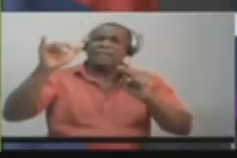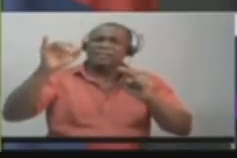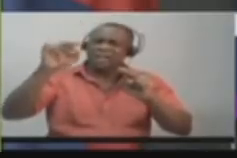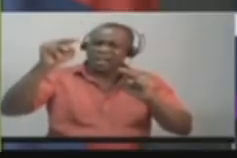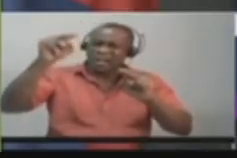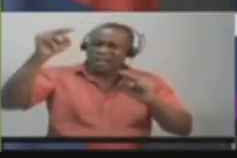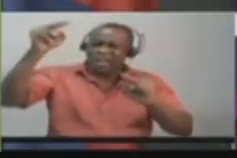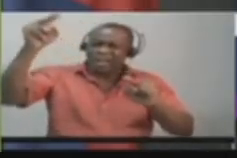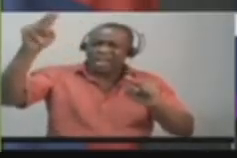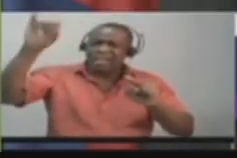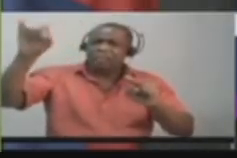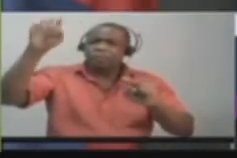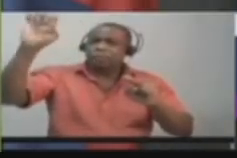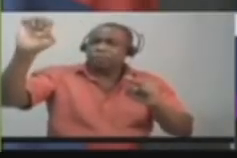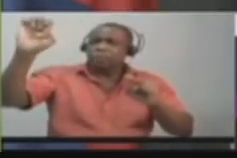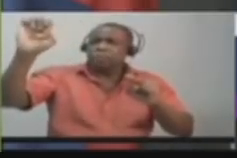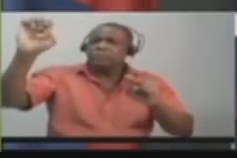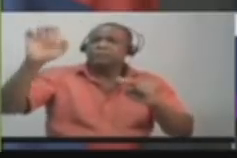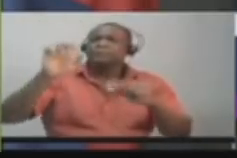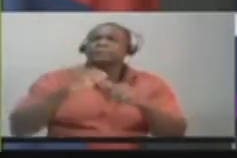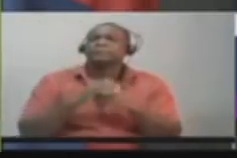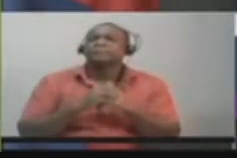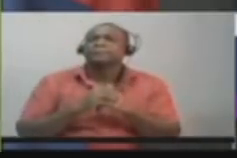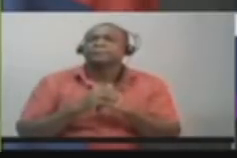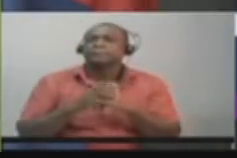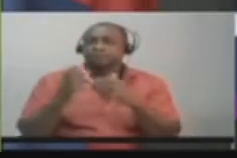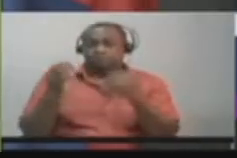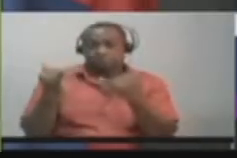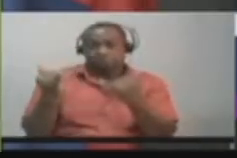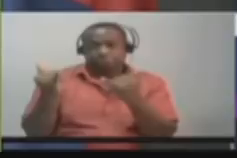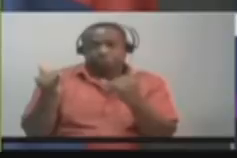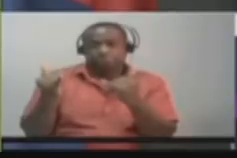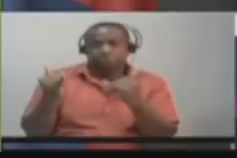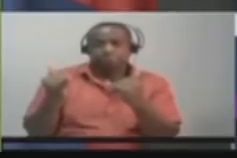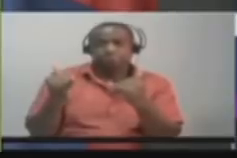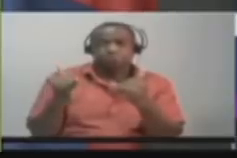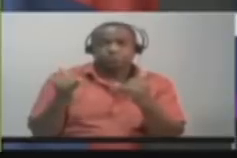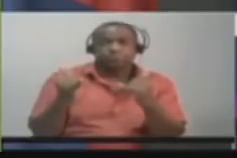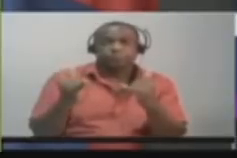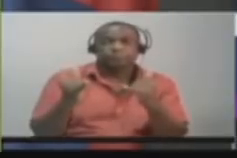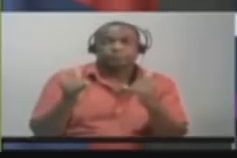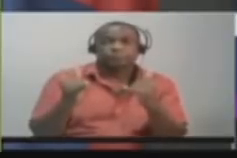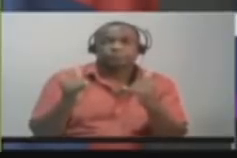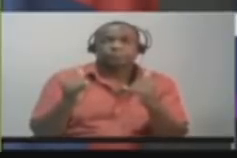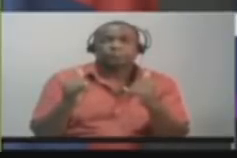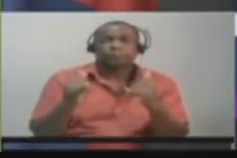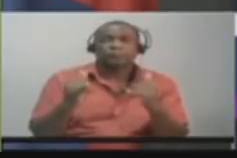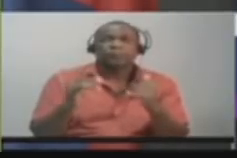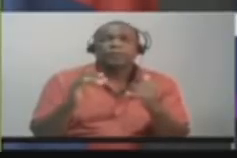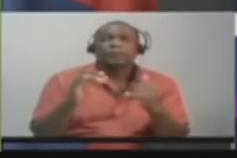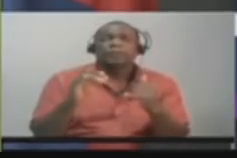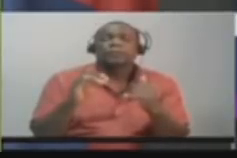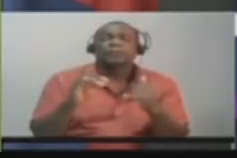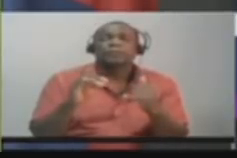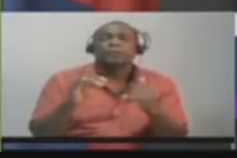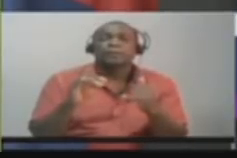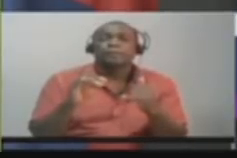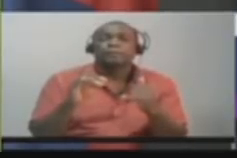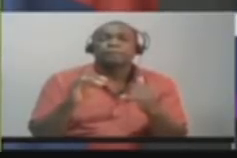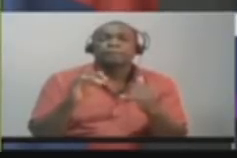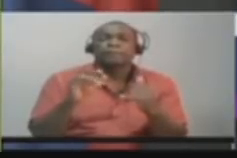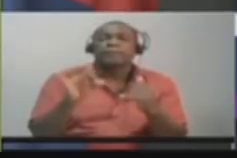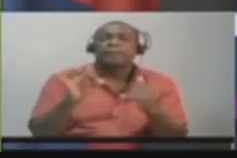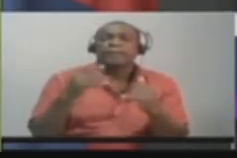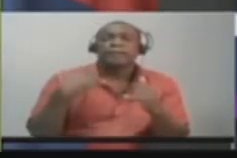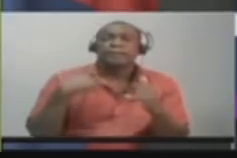Now, if we are to not carry out our personal protections and our national protection, and